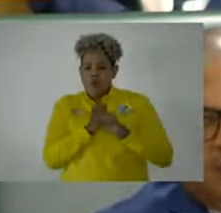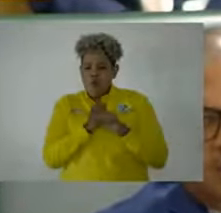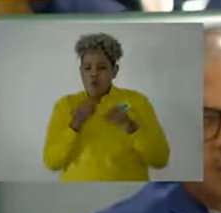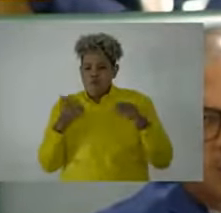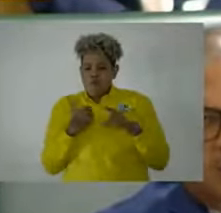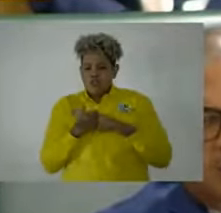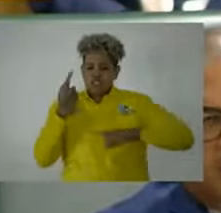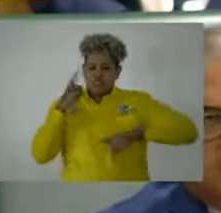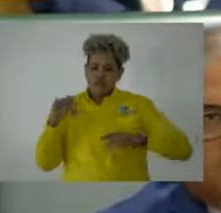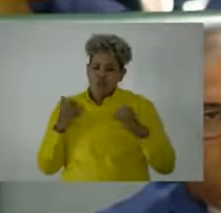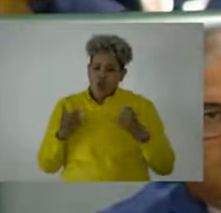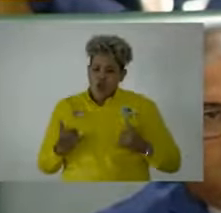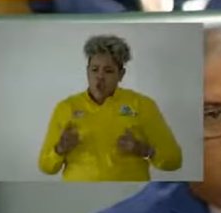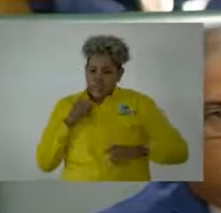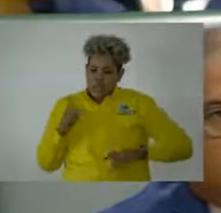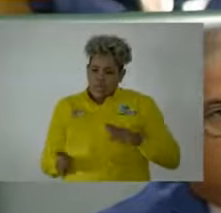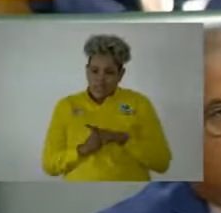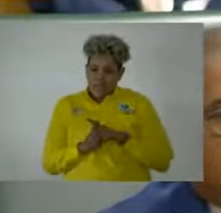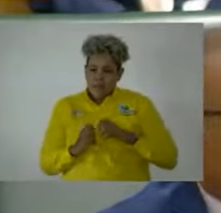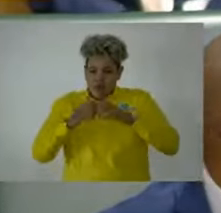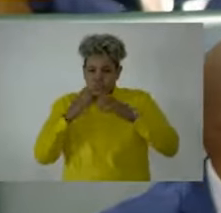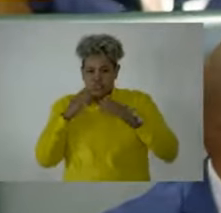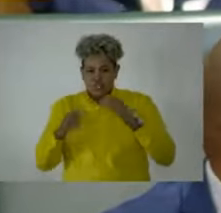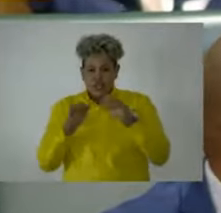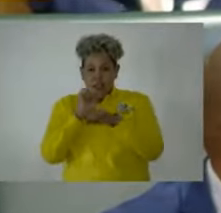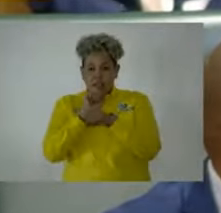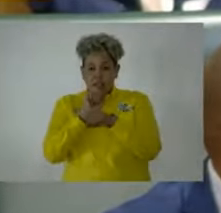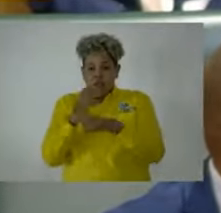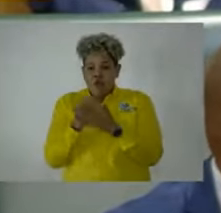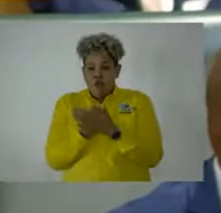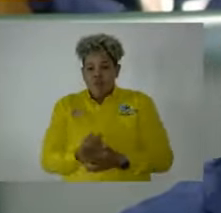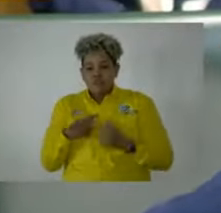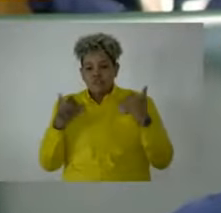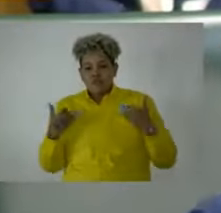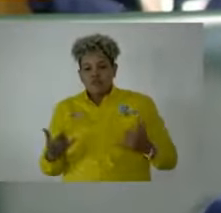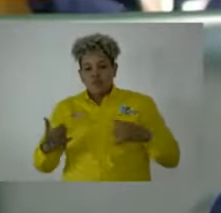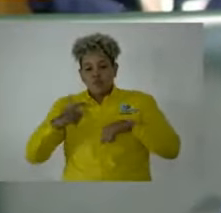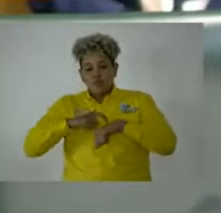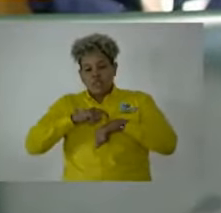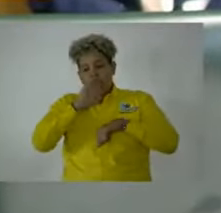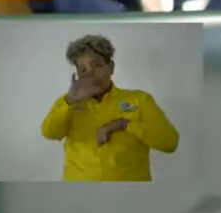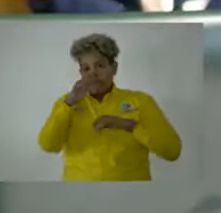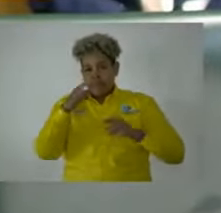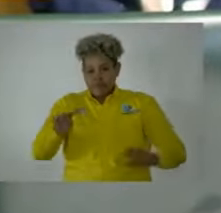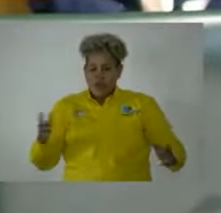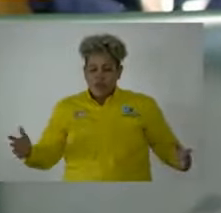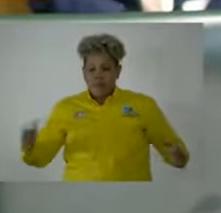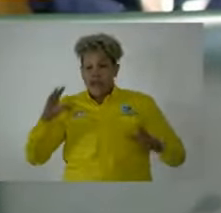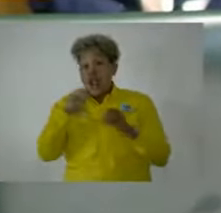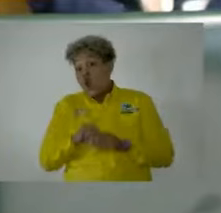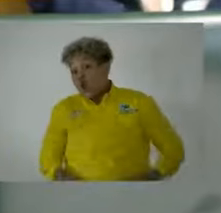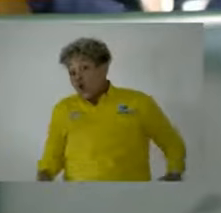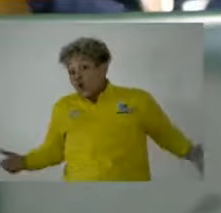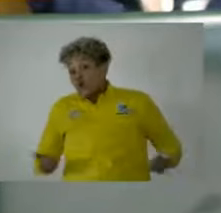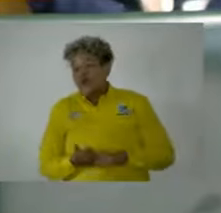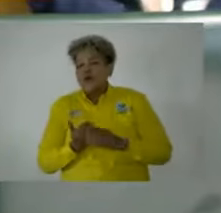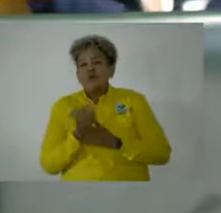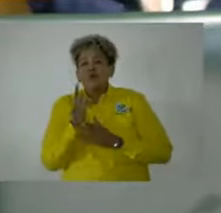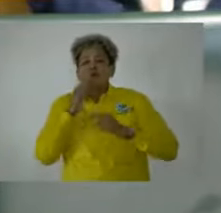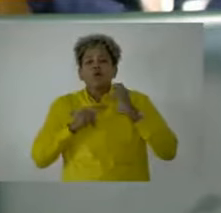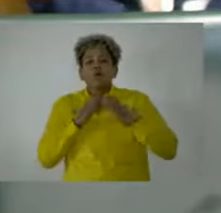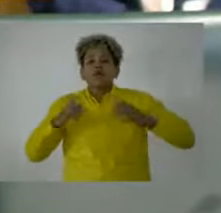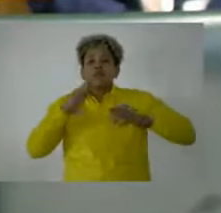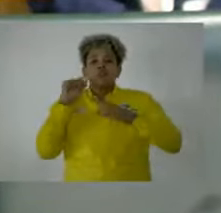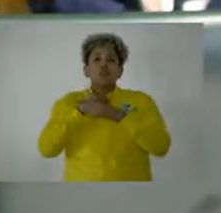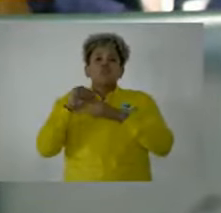workforce for the current and emerging employment opportunities of the 21st century, including by building